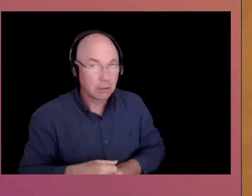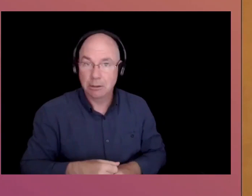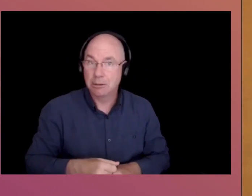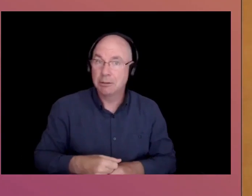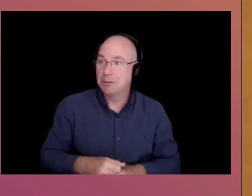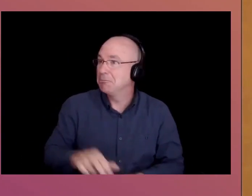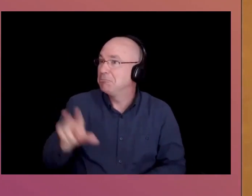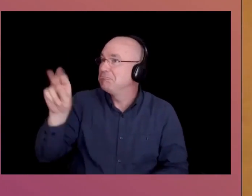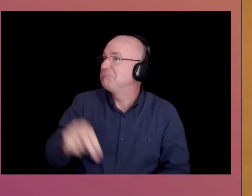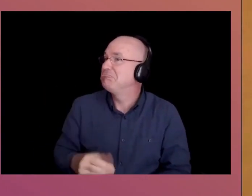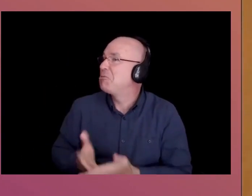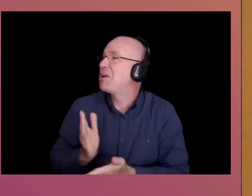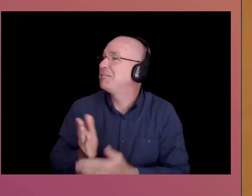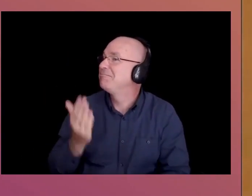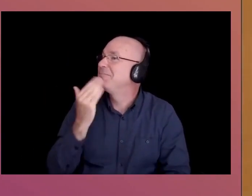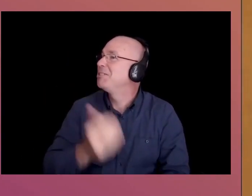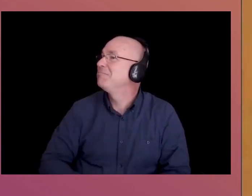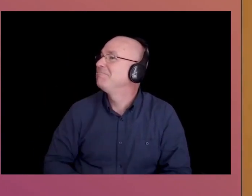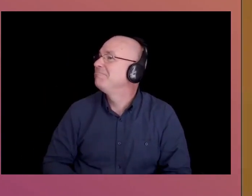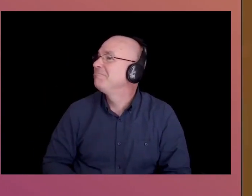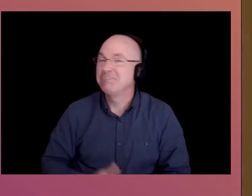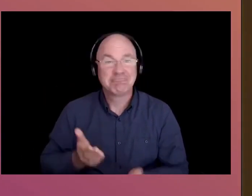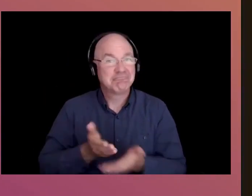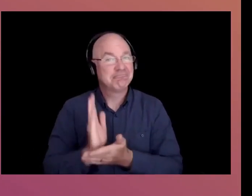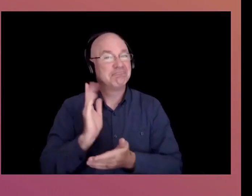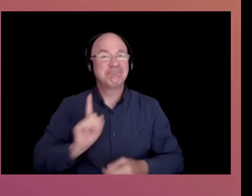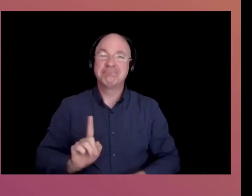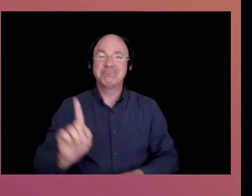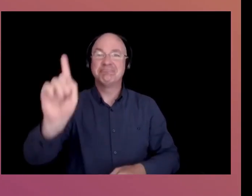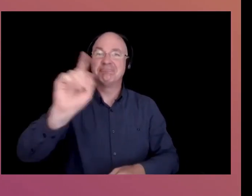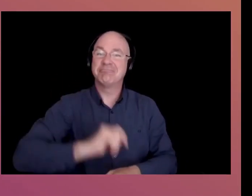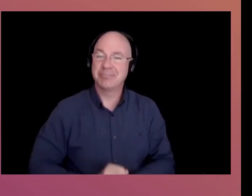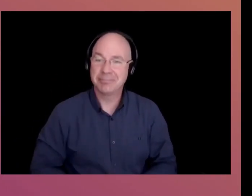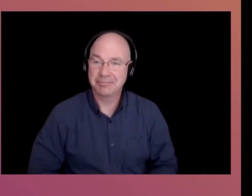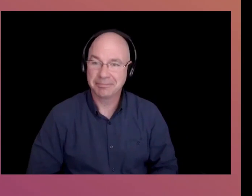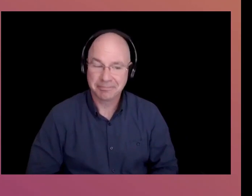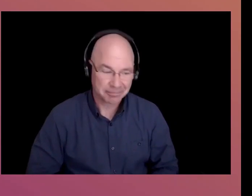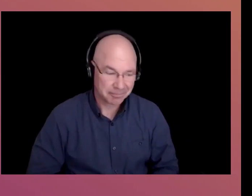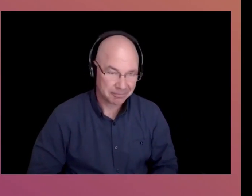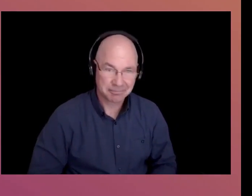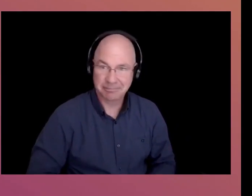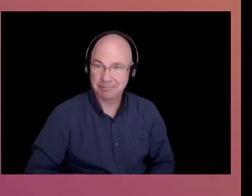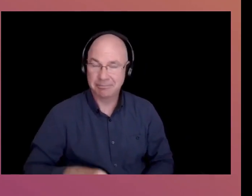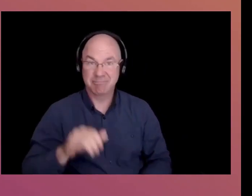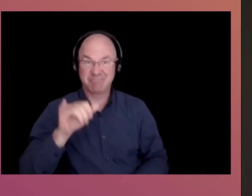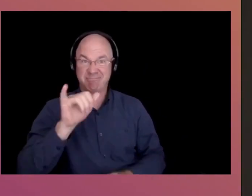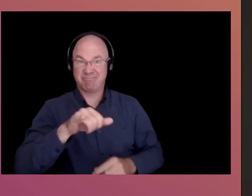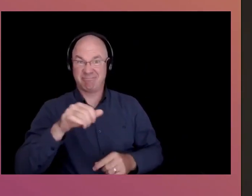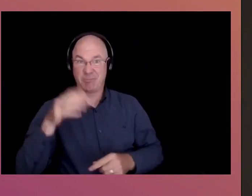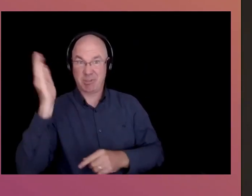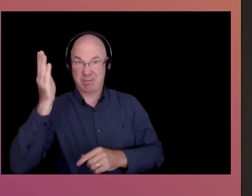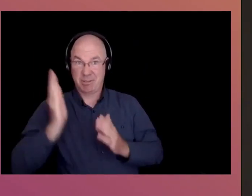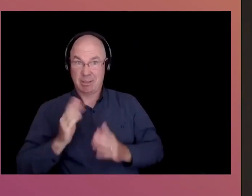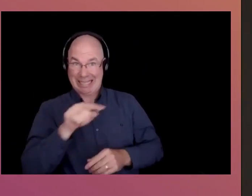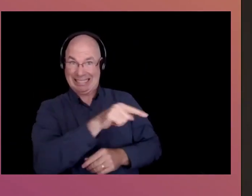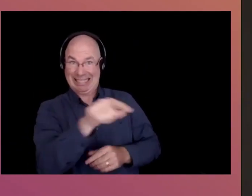"Nope, I got it. Thank you." And I'm on my way. We are very impressed by their comments because they said